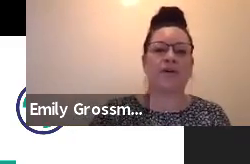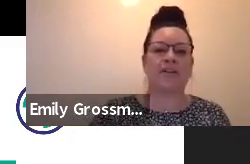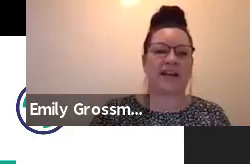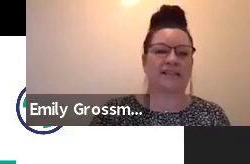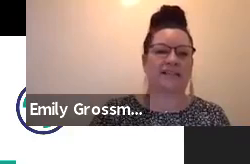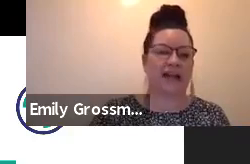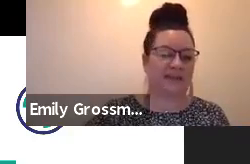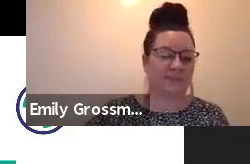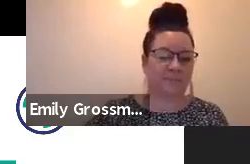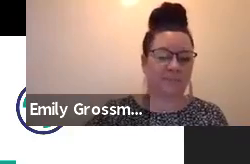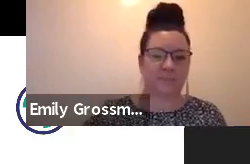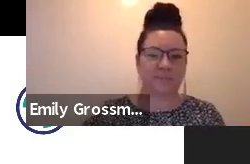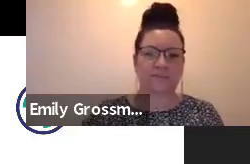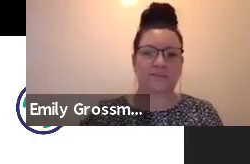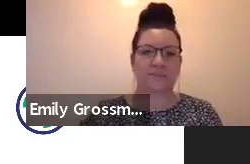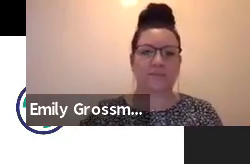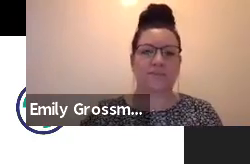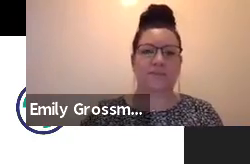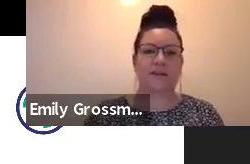We can go to the next slide.